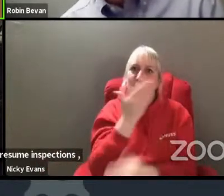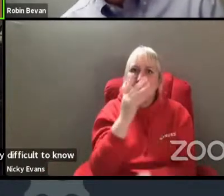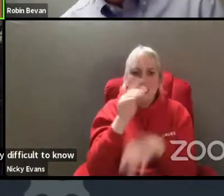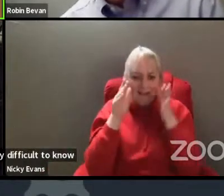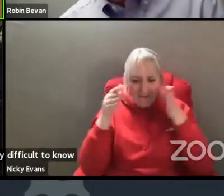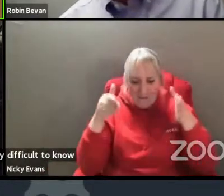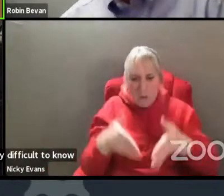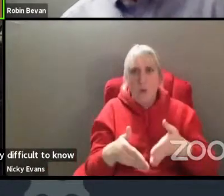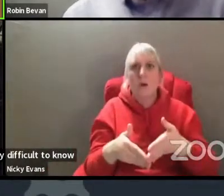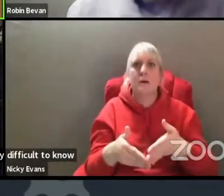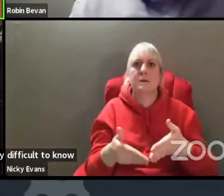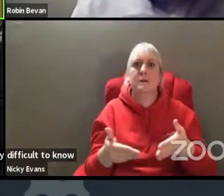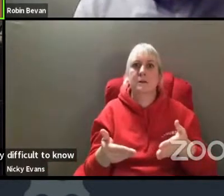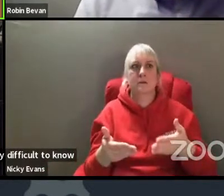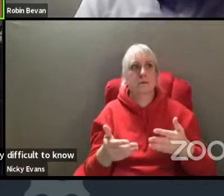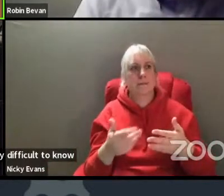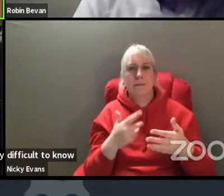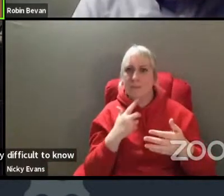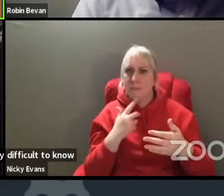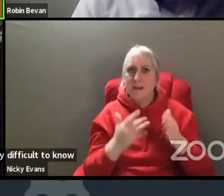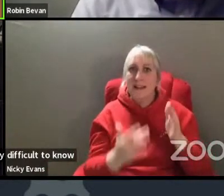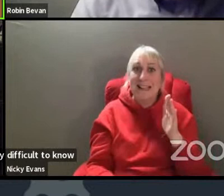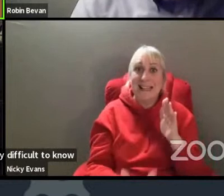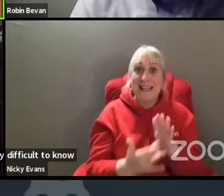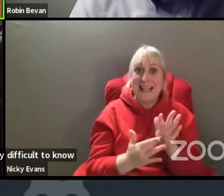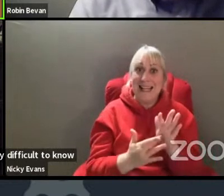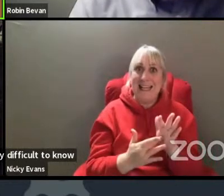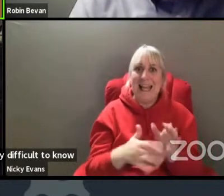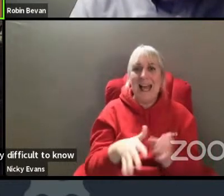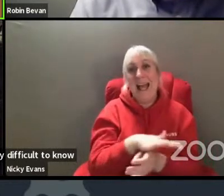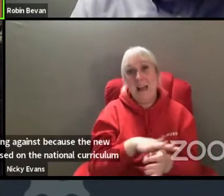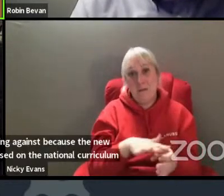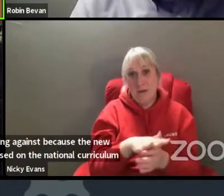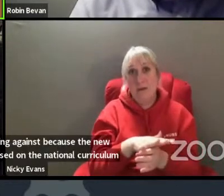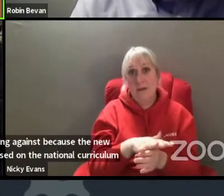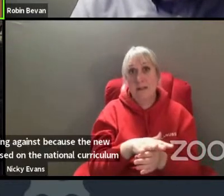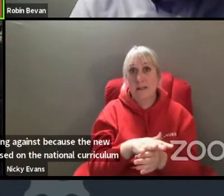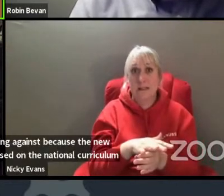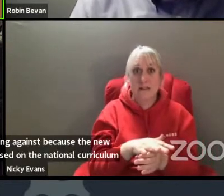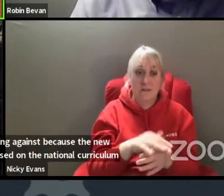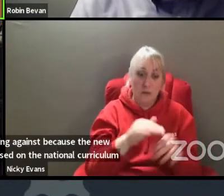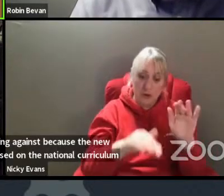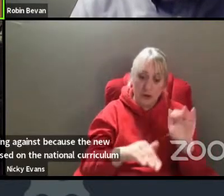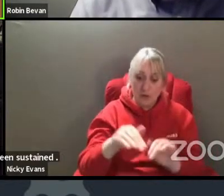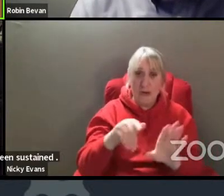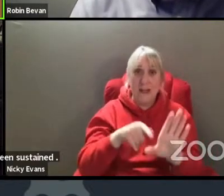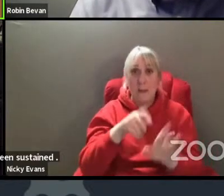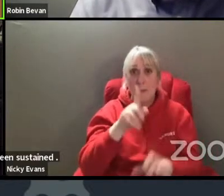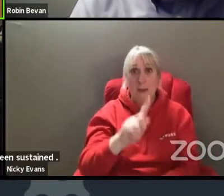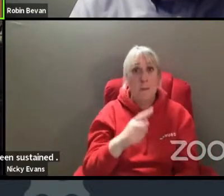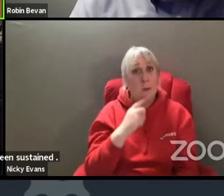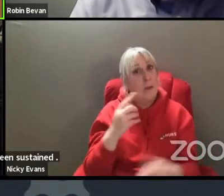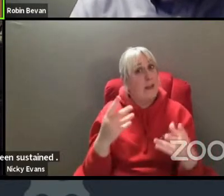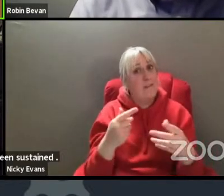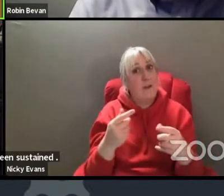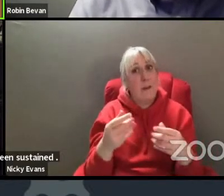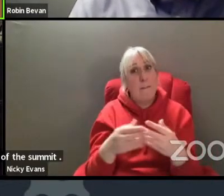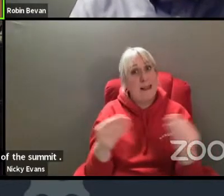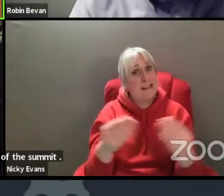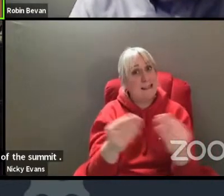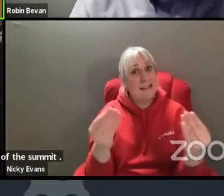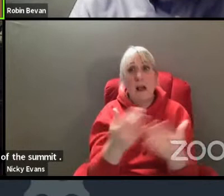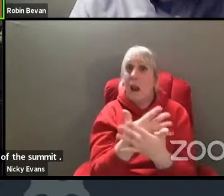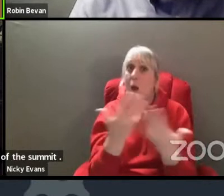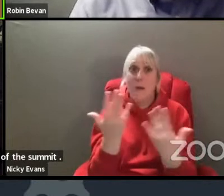the key, the curriculum that they think is appropriate for children and young people who will have missed a lot of in-person schooling.